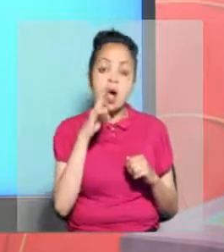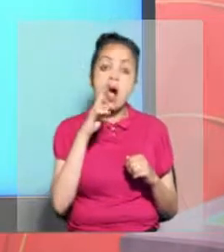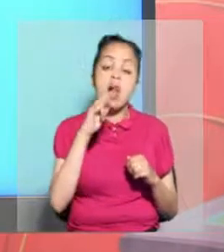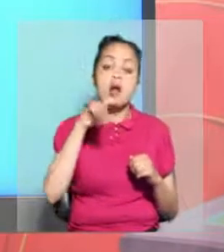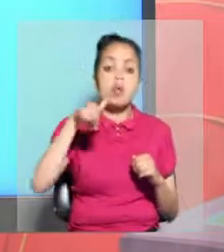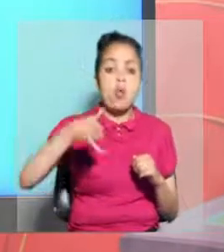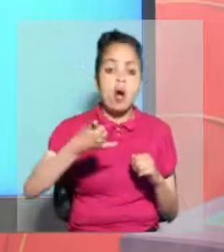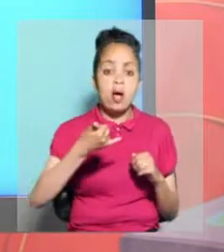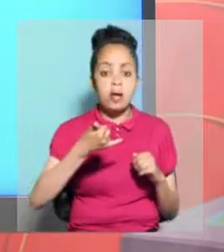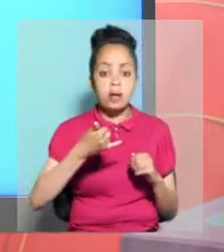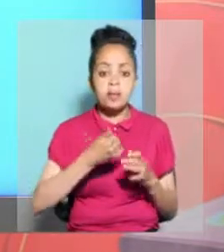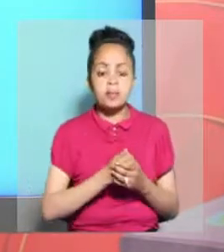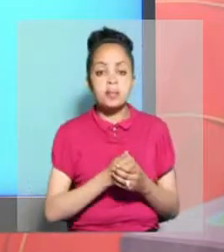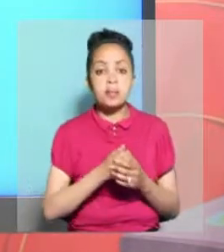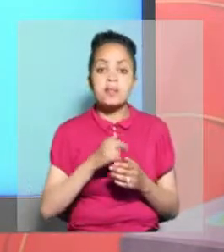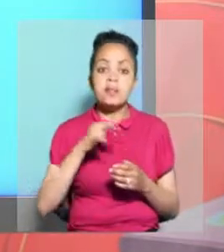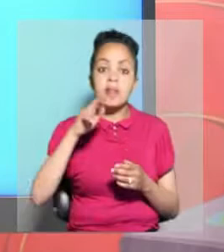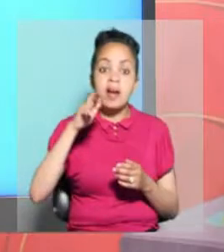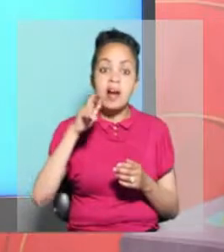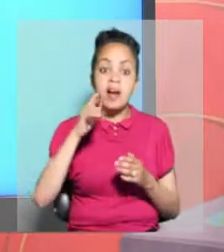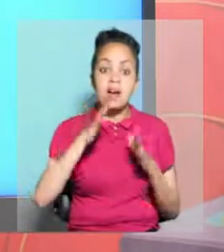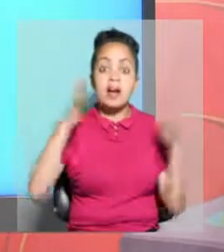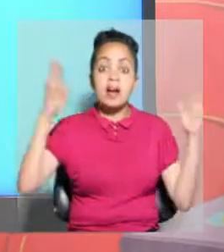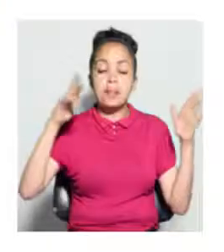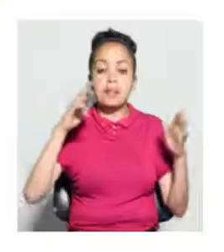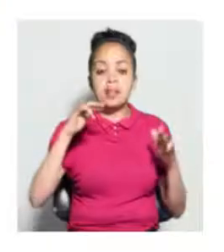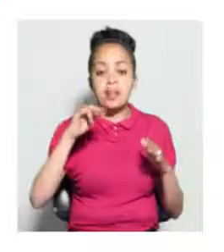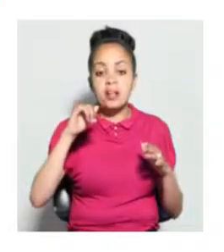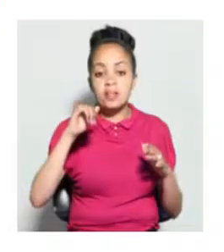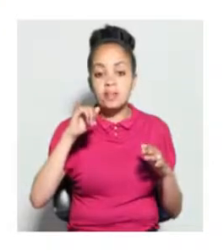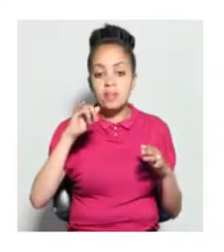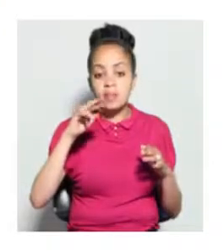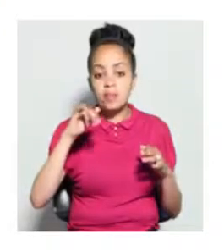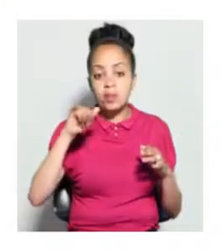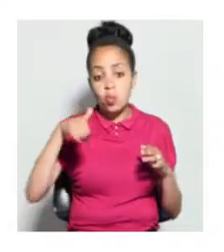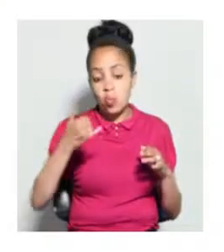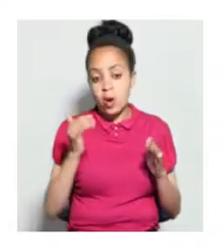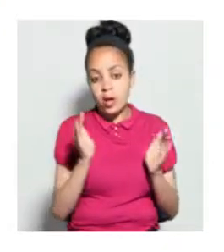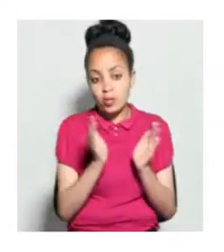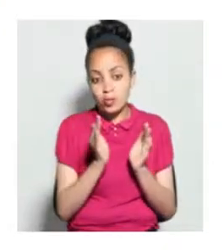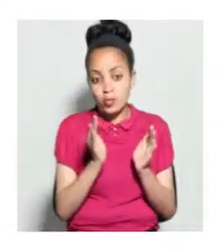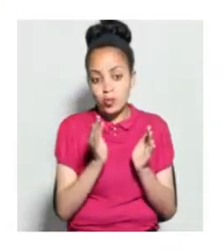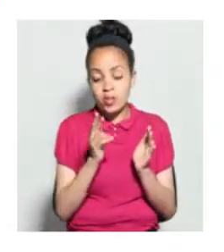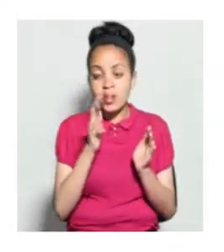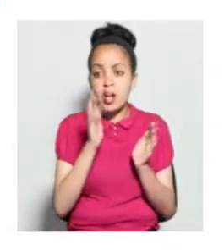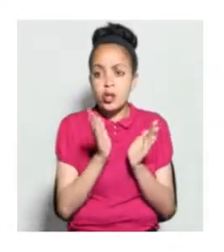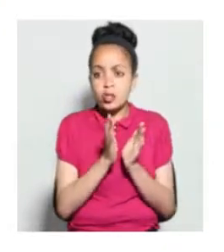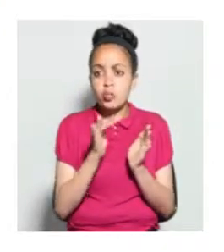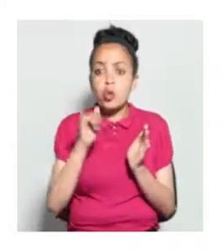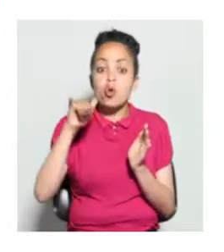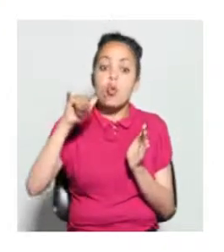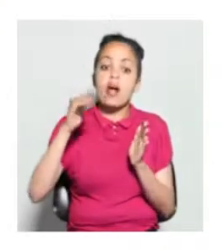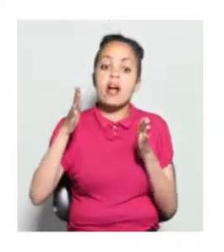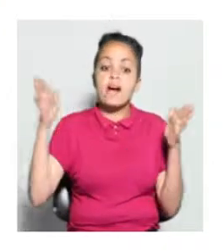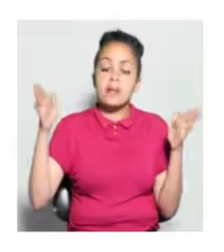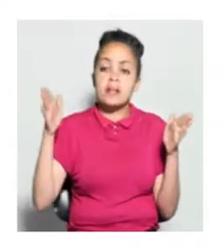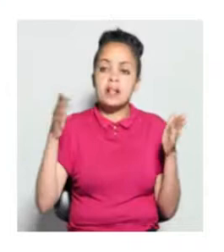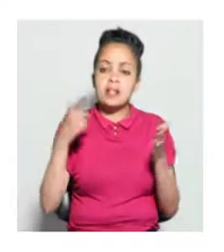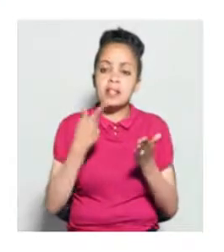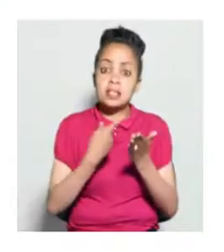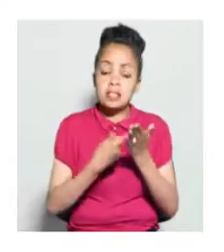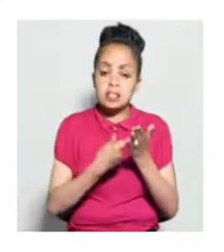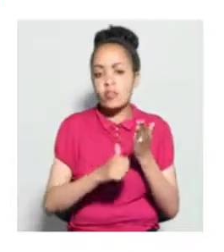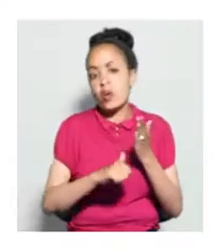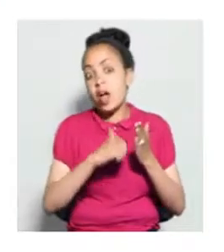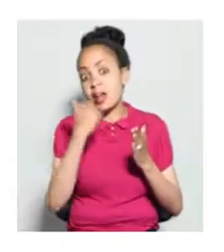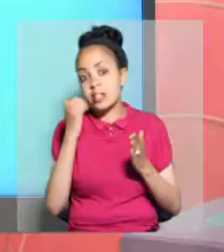RY. R capital Y small, R small Y capital, and again R small small. This one is